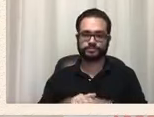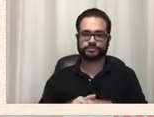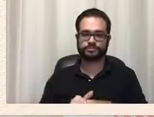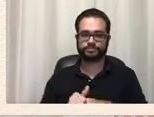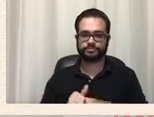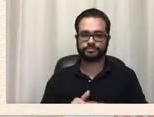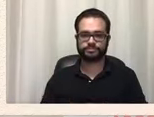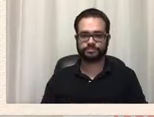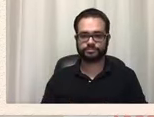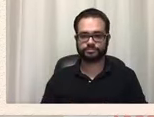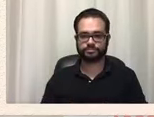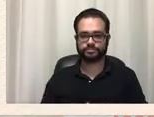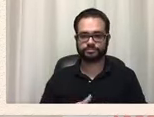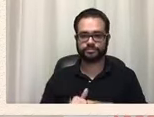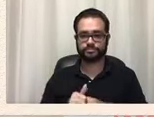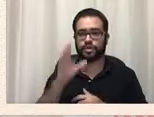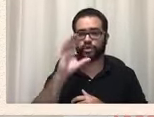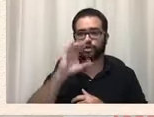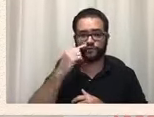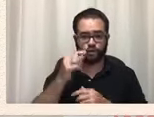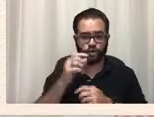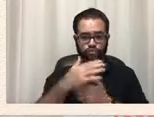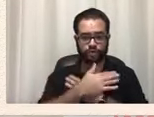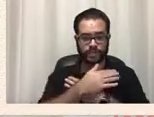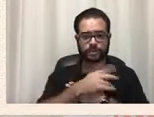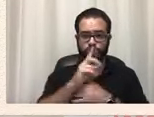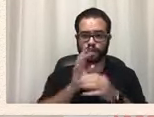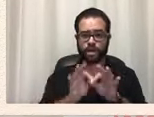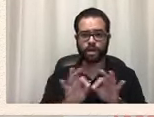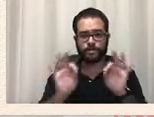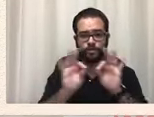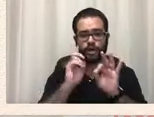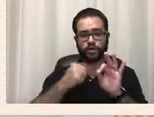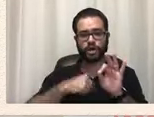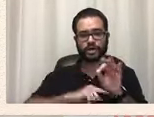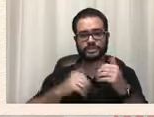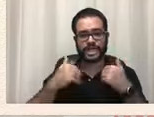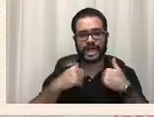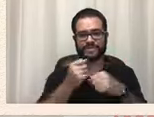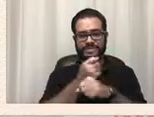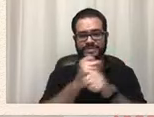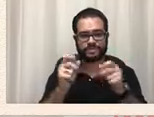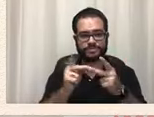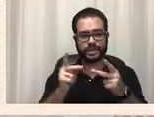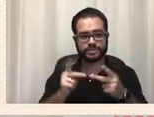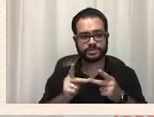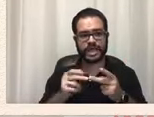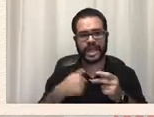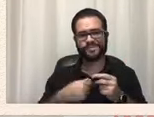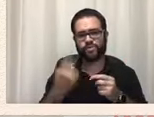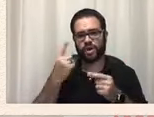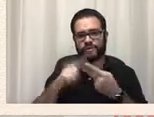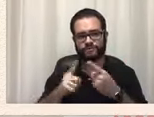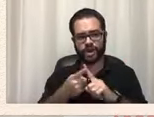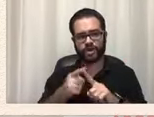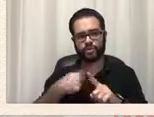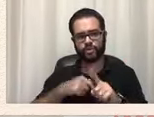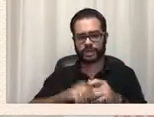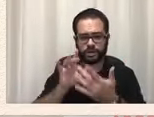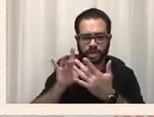quest for rest, it's important for us to have a safe space. Have a friend that we can go to that we feel safe sharing what we're going